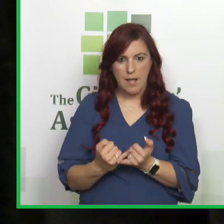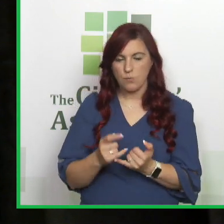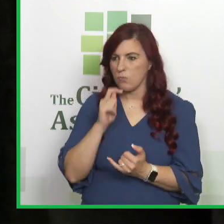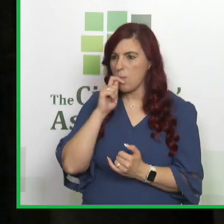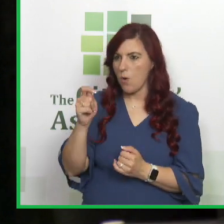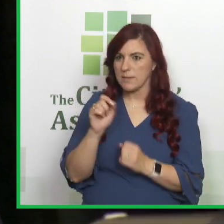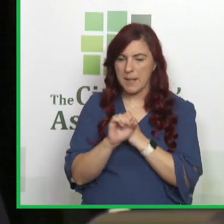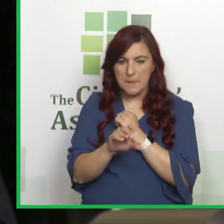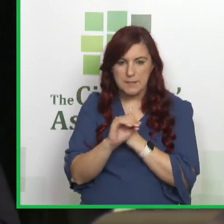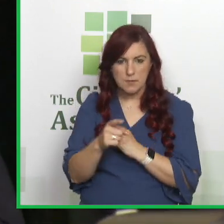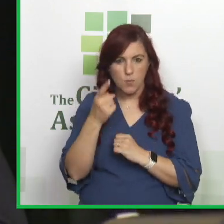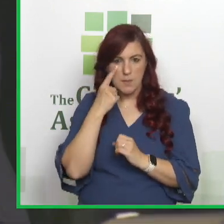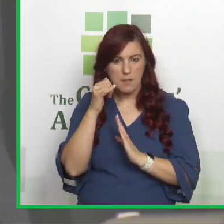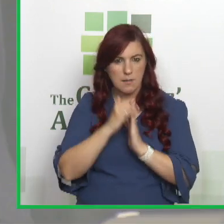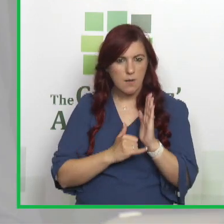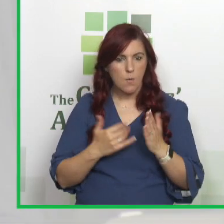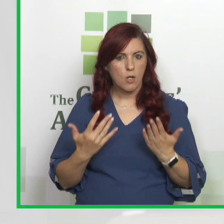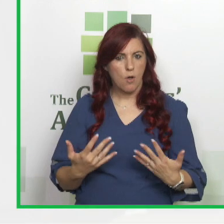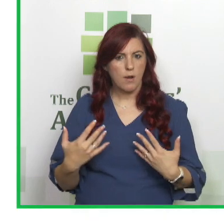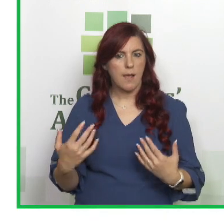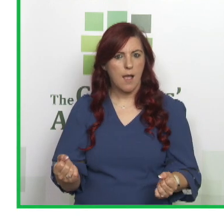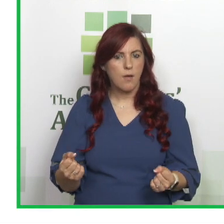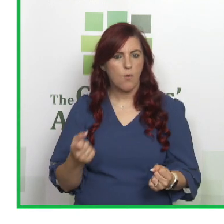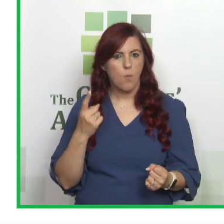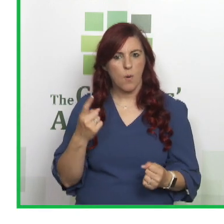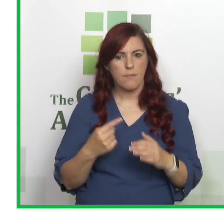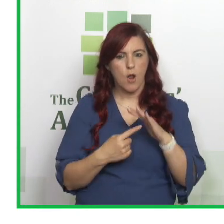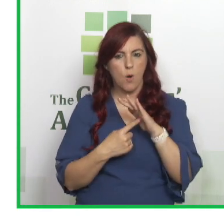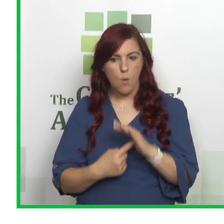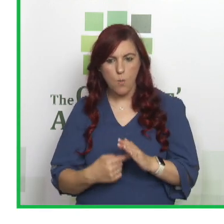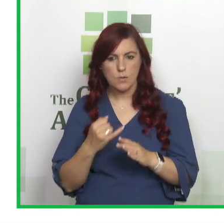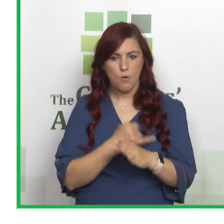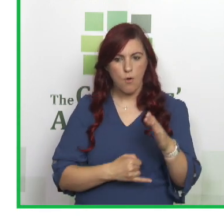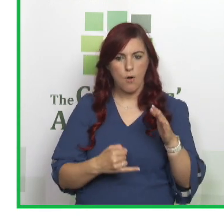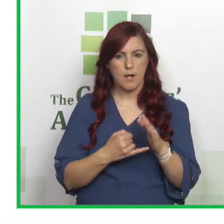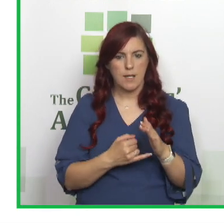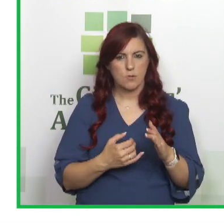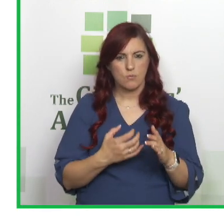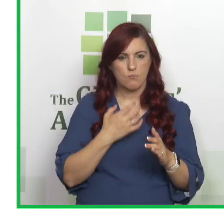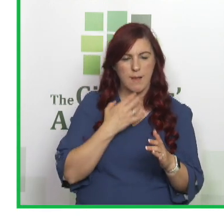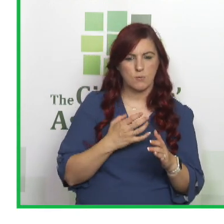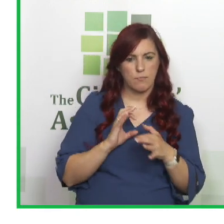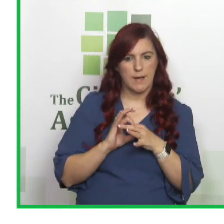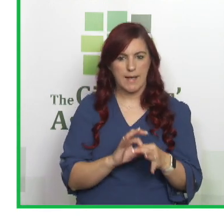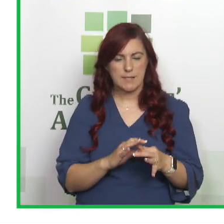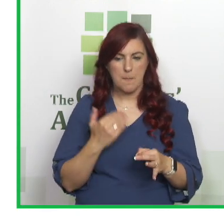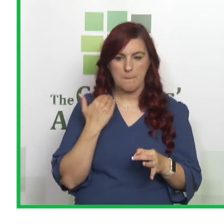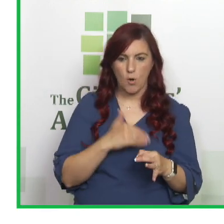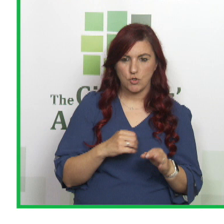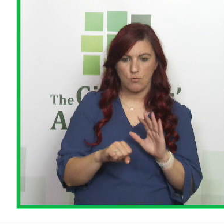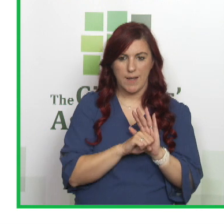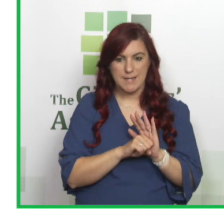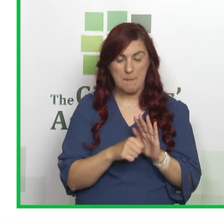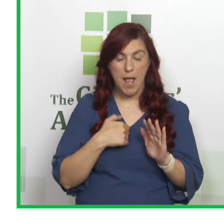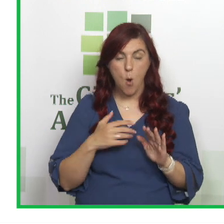and you'll have seen all these articles, we currently have one of our lowest organised crime-related murder rates that we've had in my whole career of